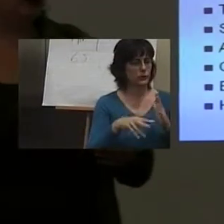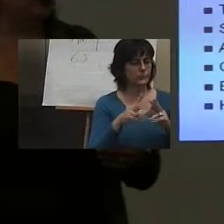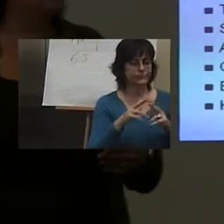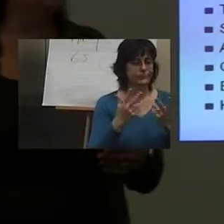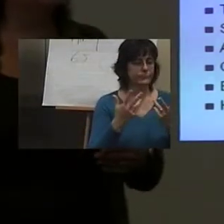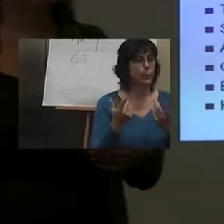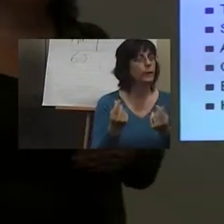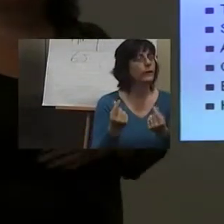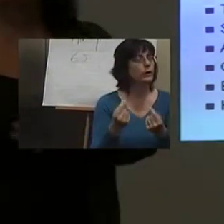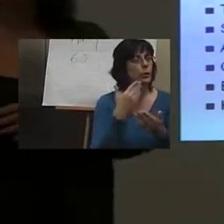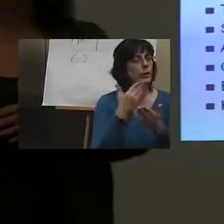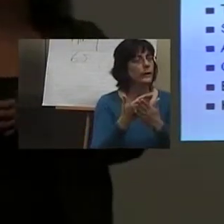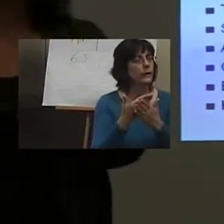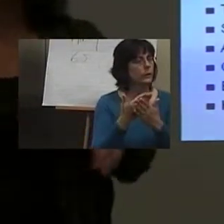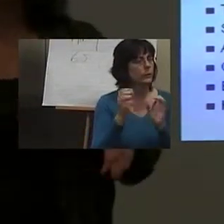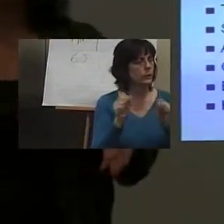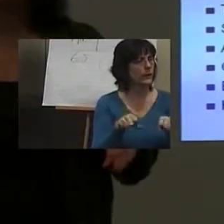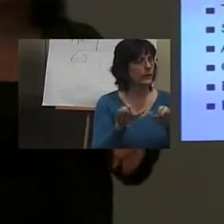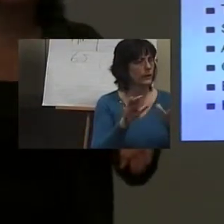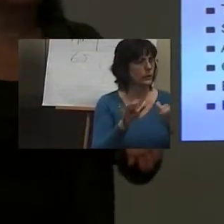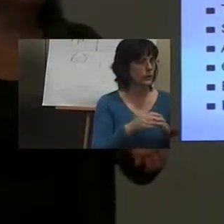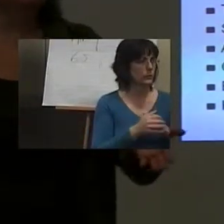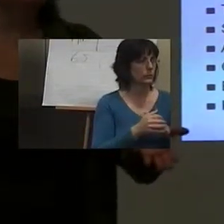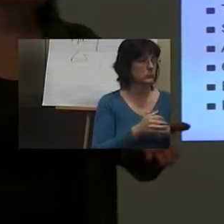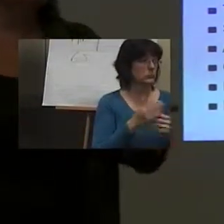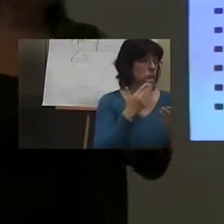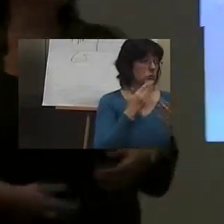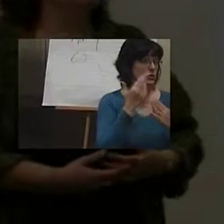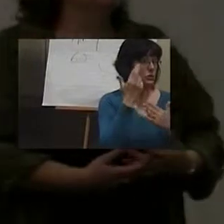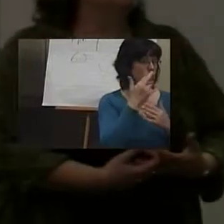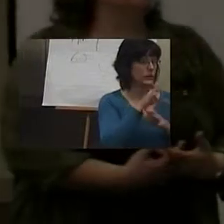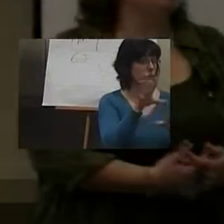good at? What would be a good reason to